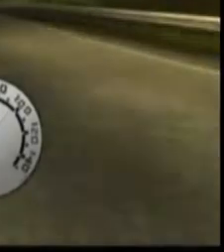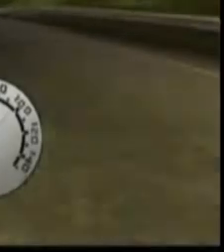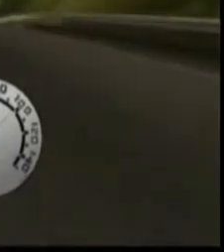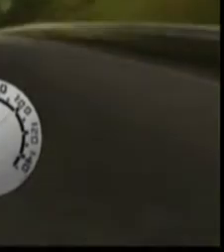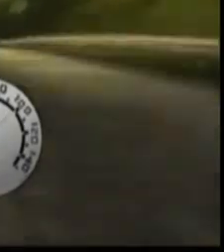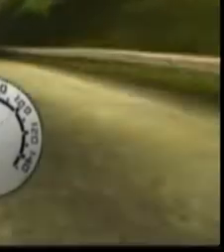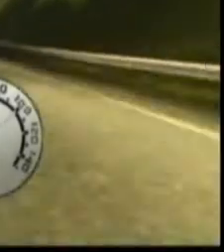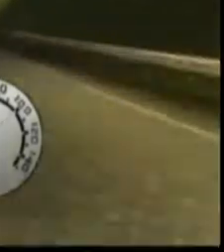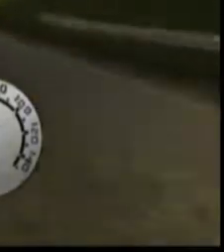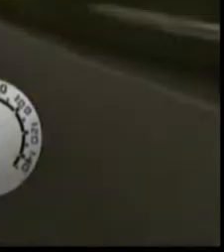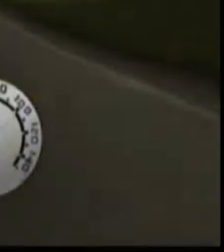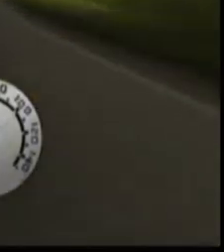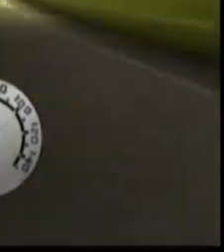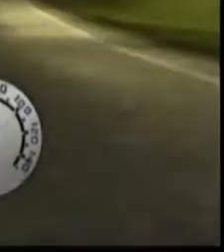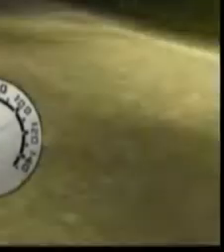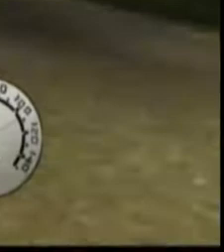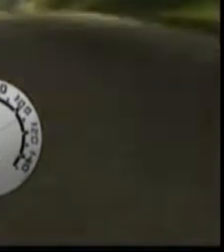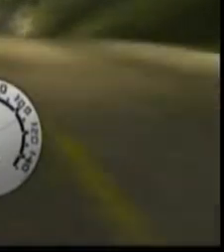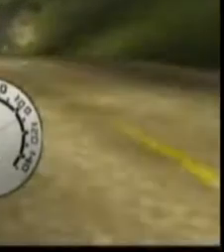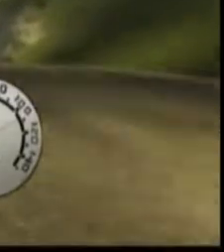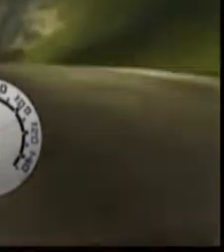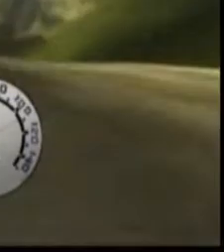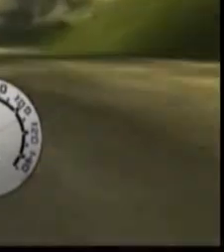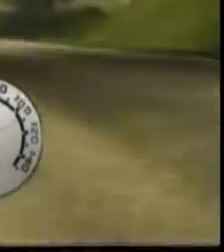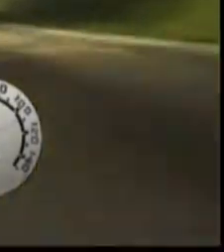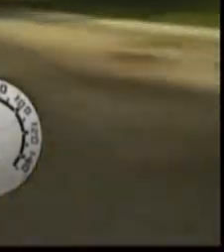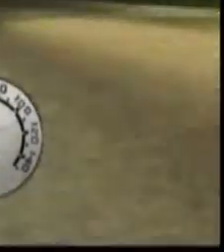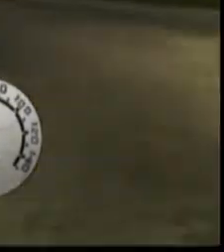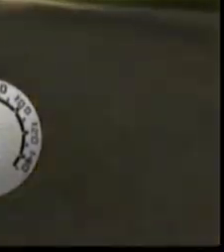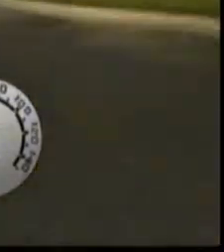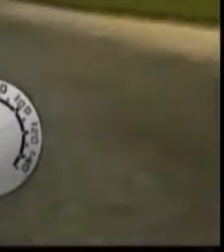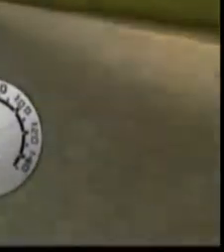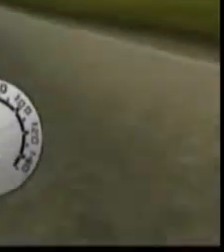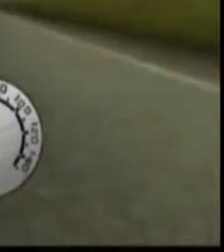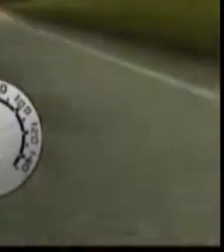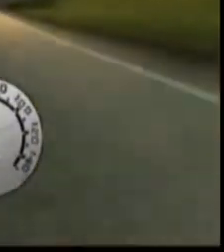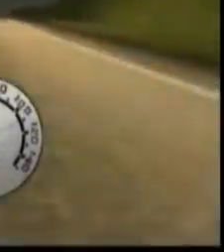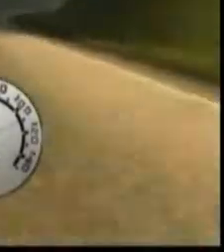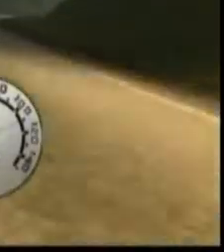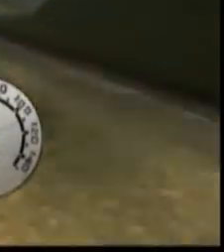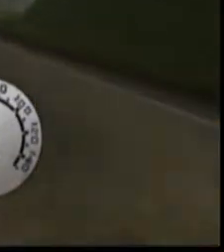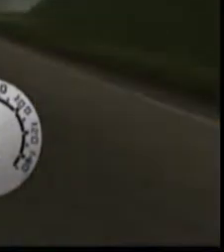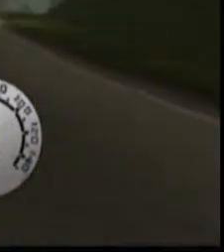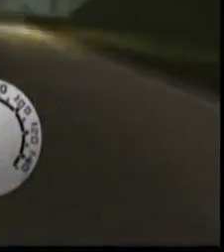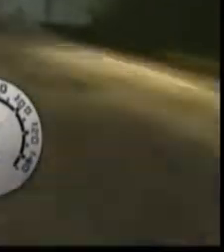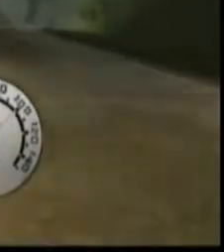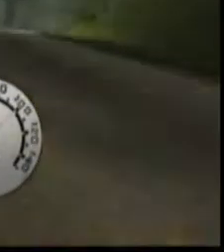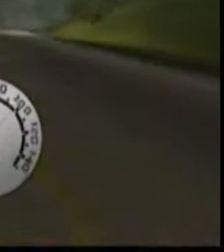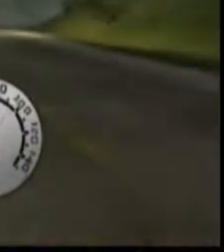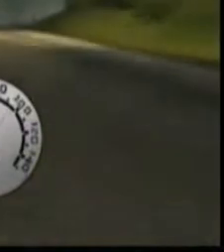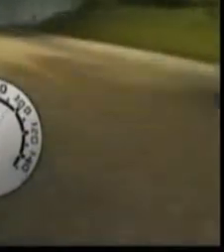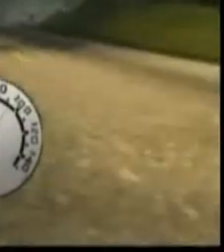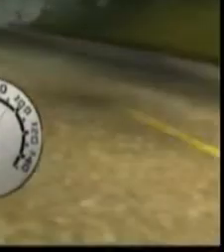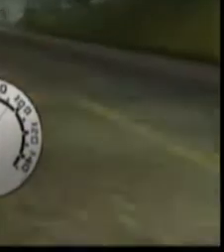Overall, Need for Speed on the Xbox does what it says in the caption. With all this speed and pursuit... This is way too dangerous. I'm discontinuing